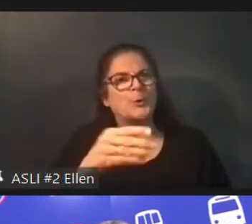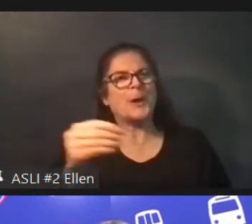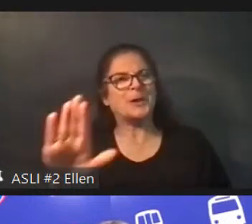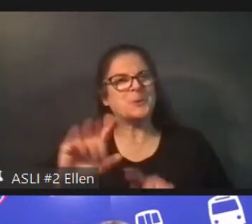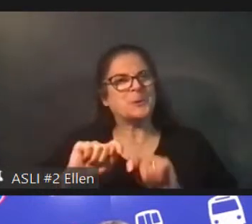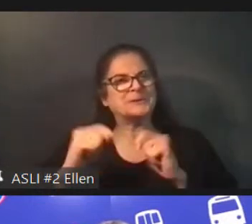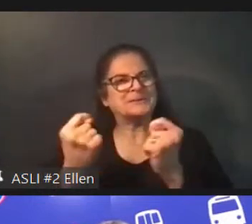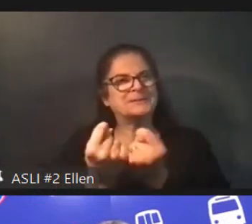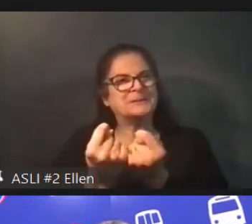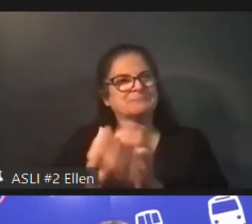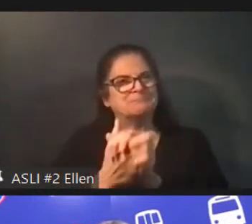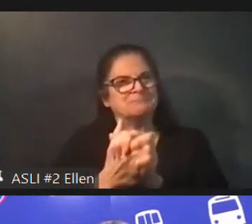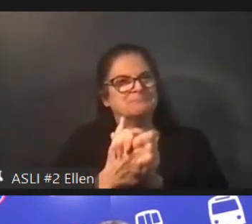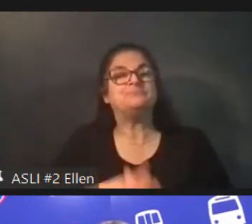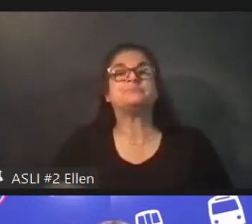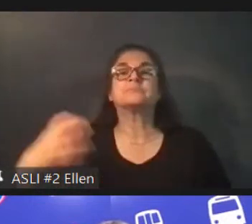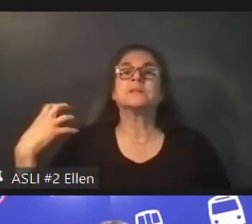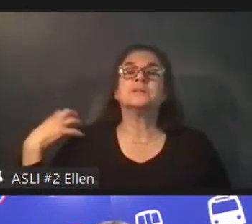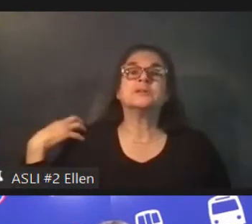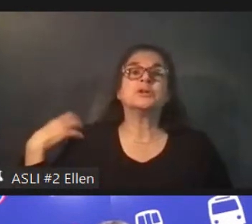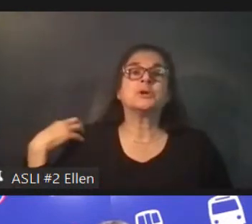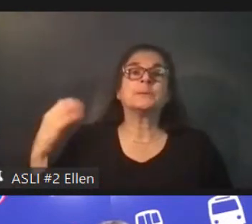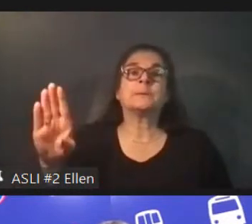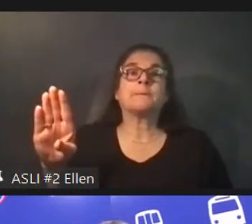that's all the questions for Bill.